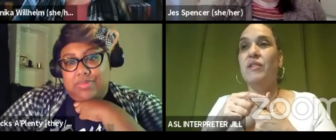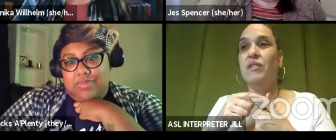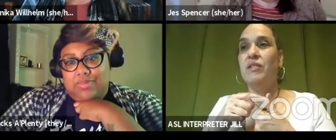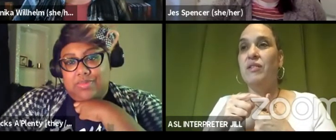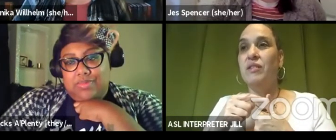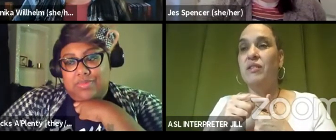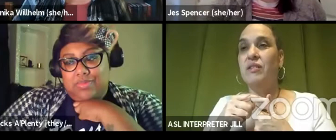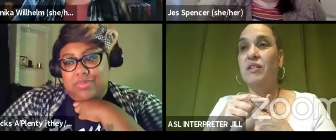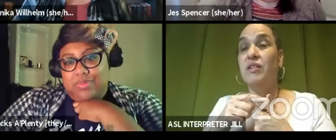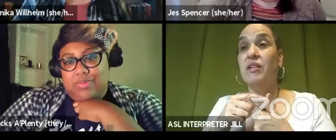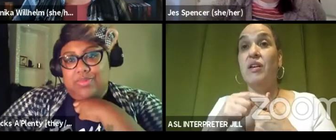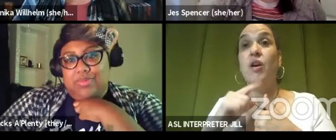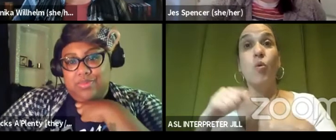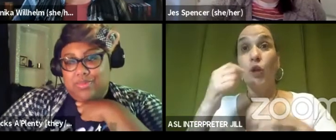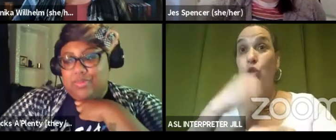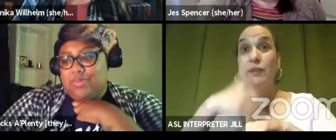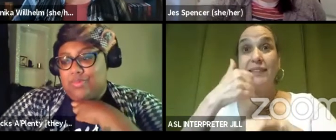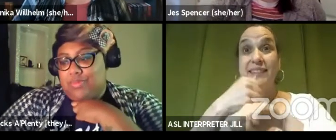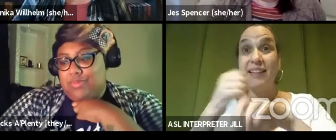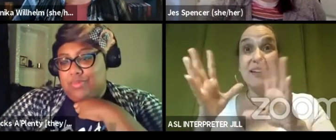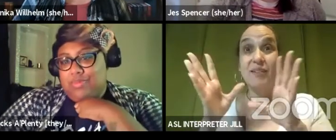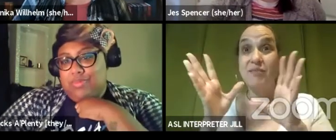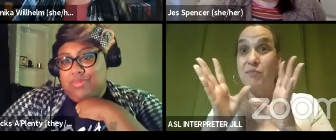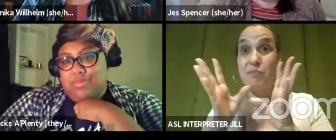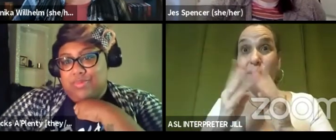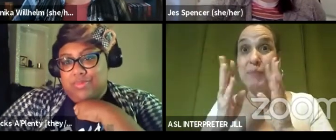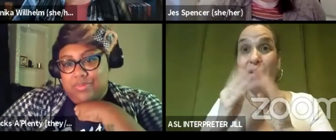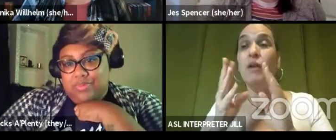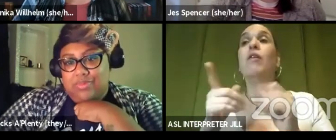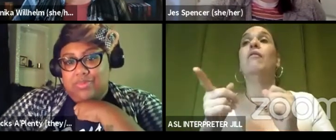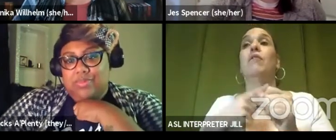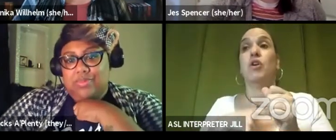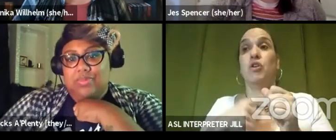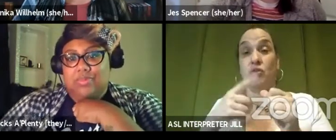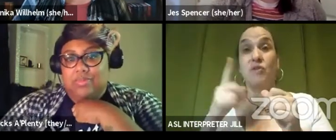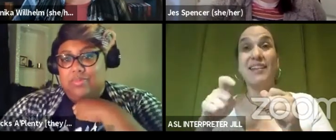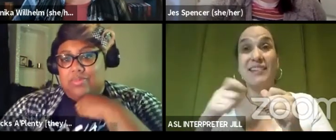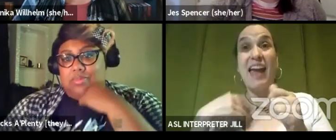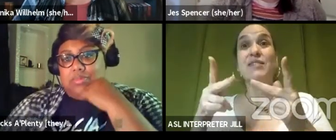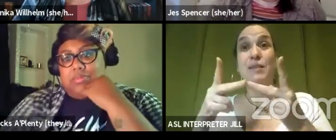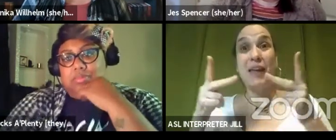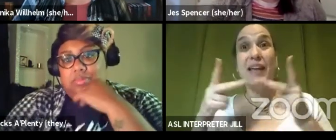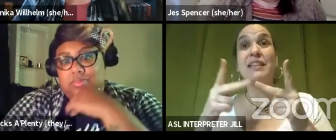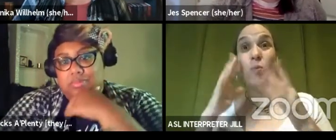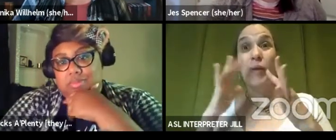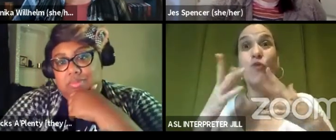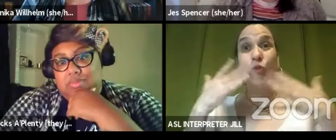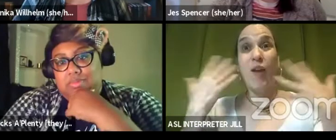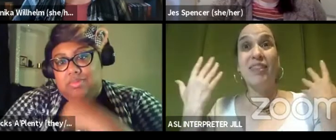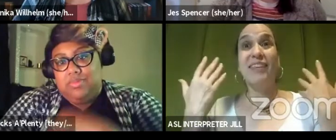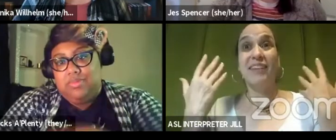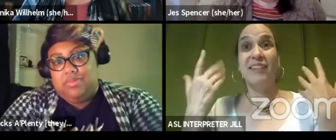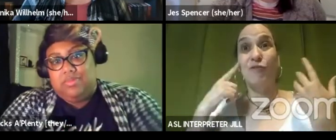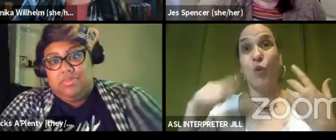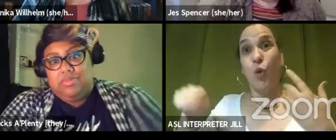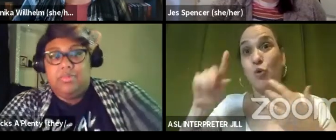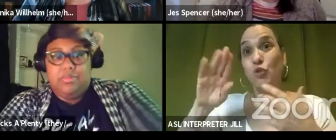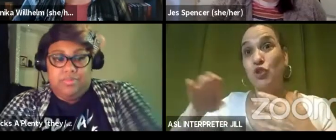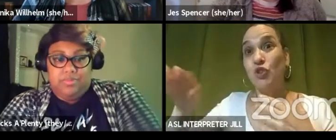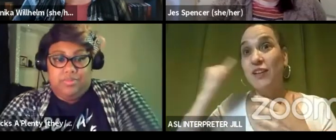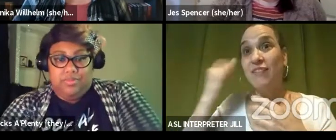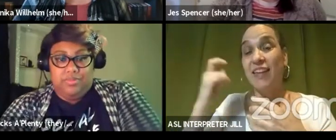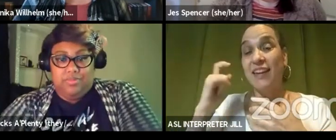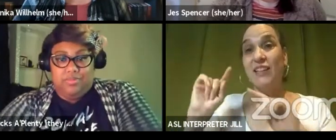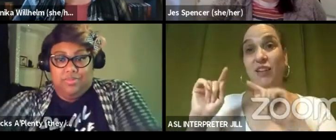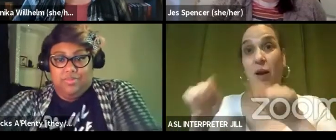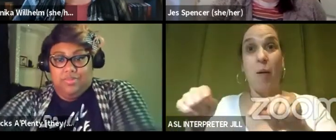when like, setting up meetings, or I guess first one was having a space that is welcoming to children should they need to be there for however